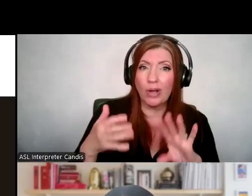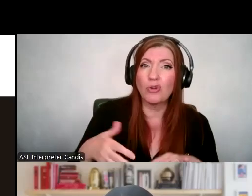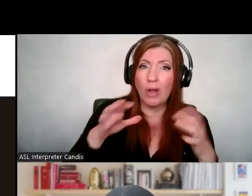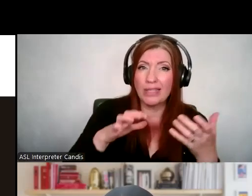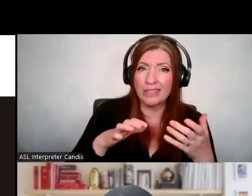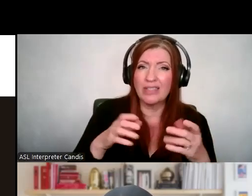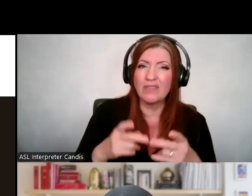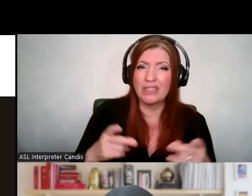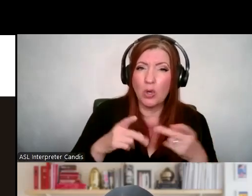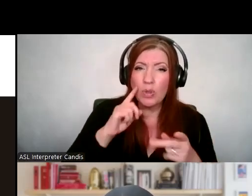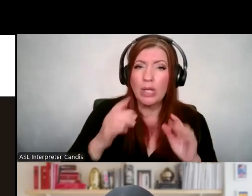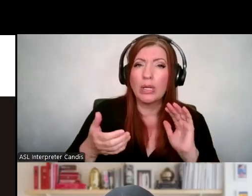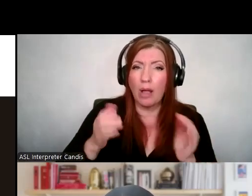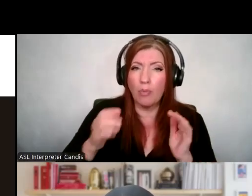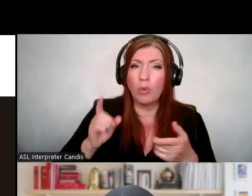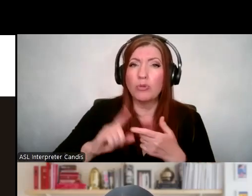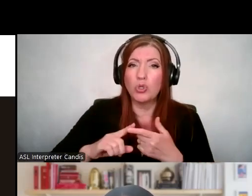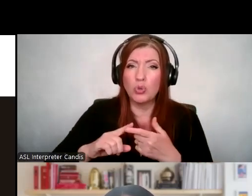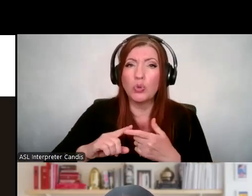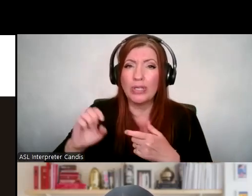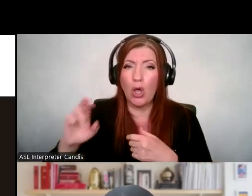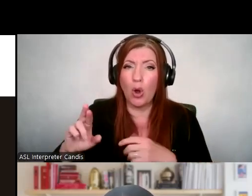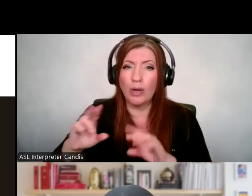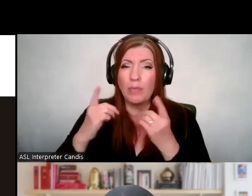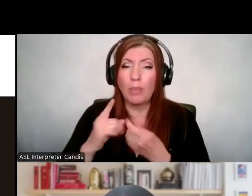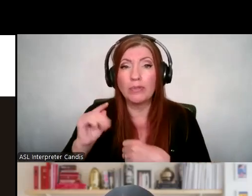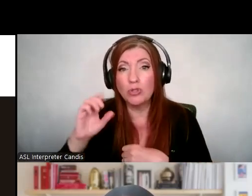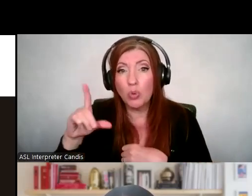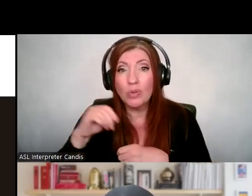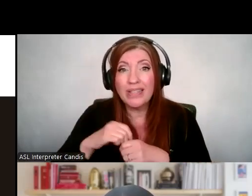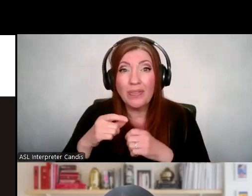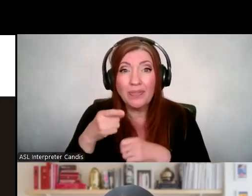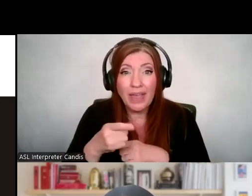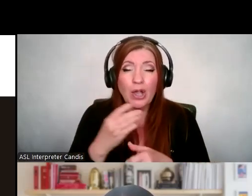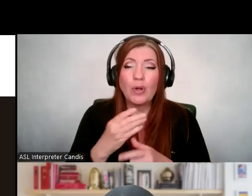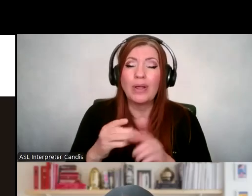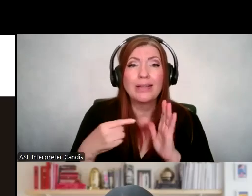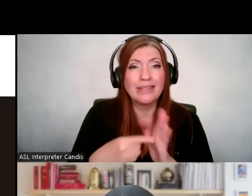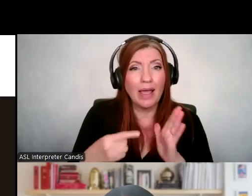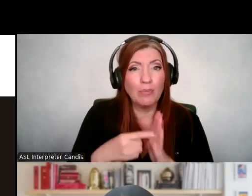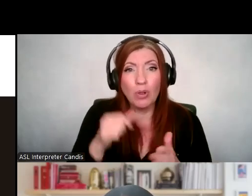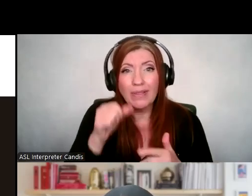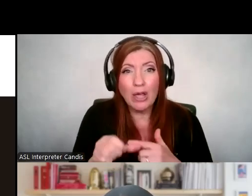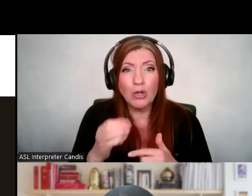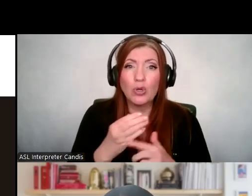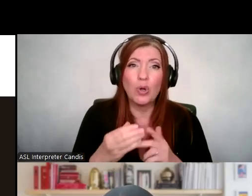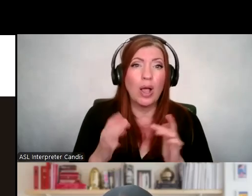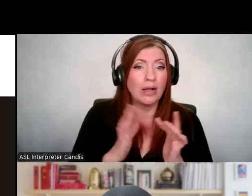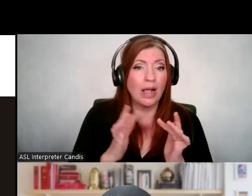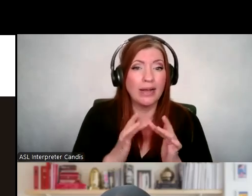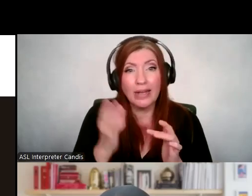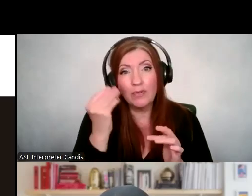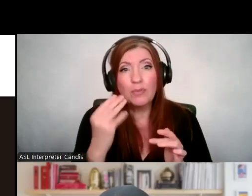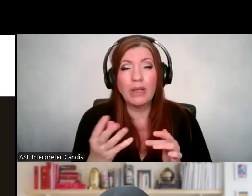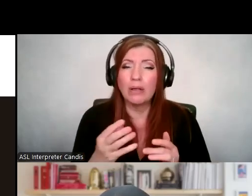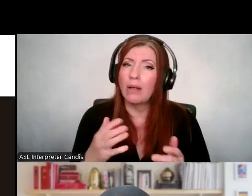to the emergency department. So there are tools in there, there are sample letters, there's contact information, and just happy to help anywhere we can, including